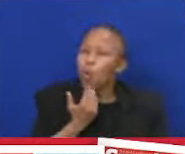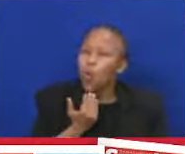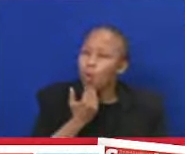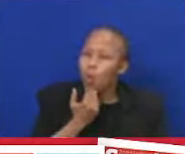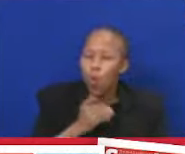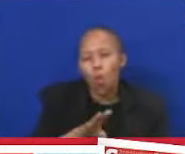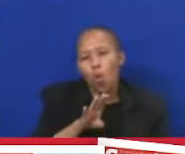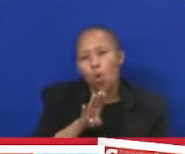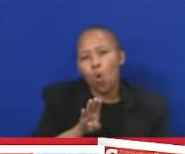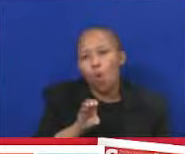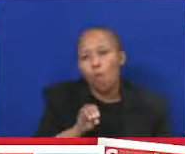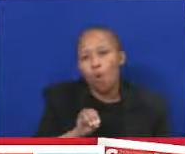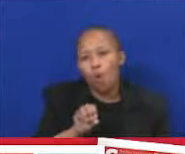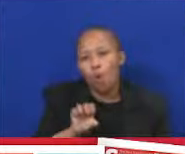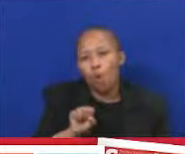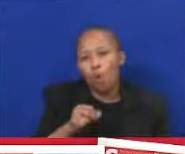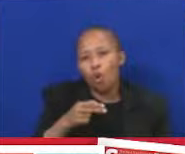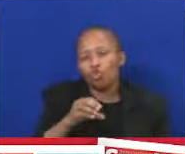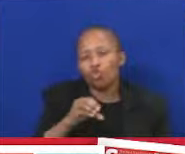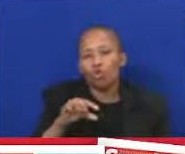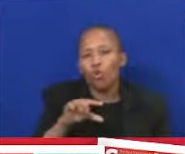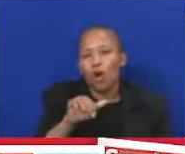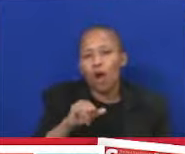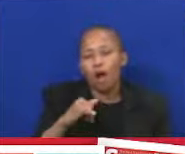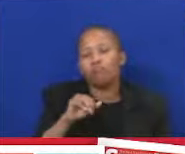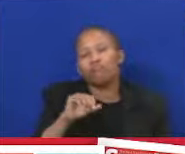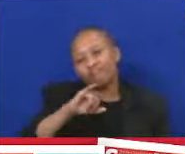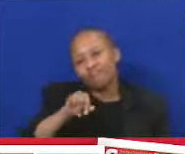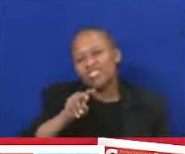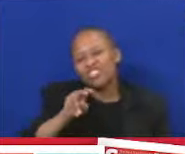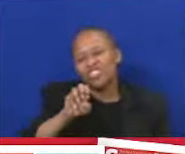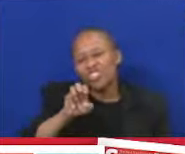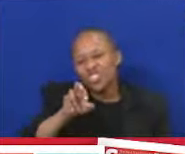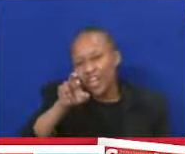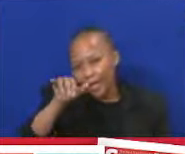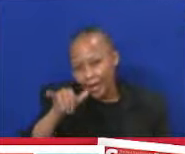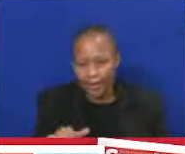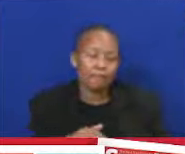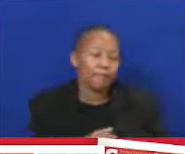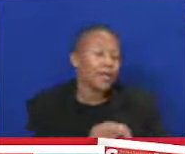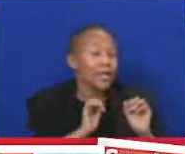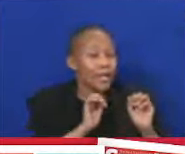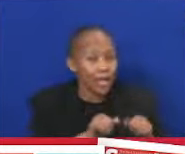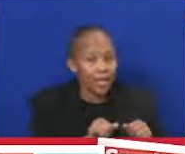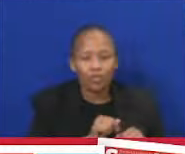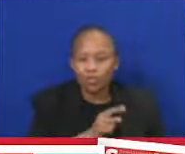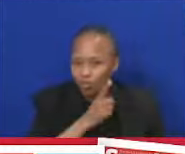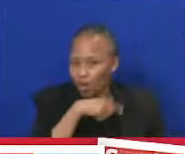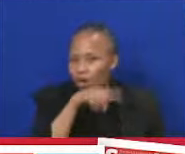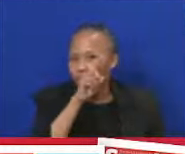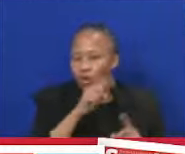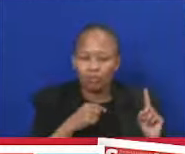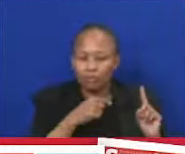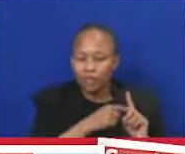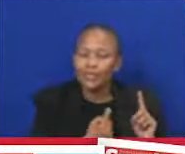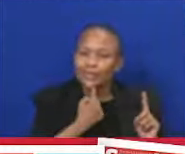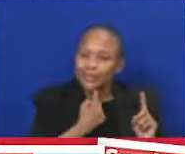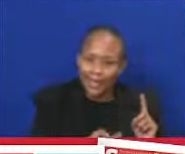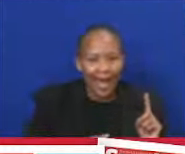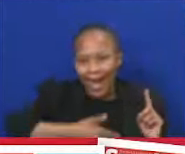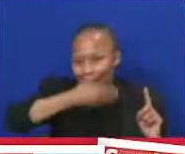That is correct, commissioners. He indicated that he doesn't know Mr. Bushoha, and he